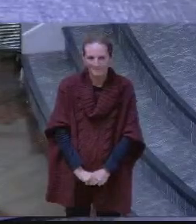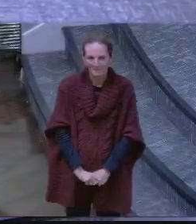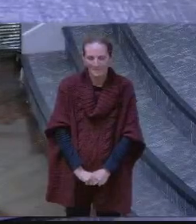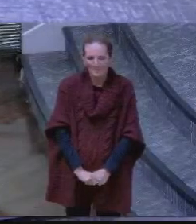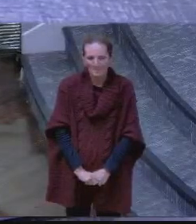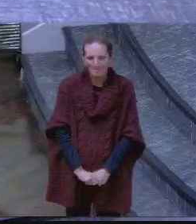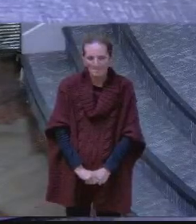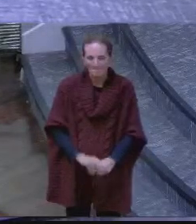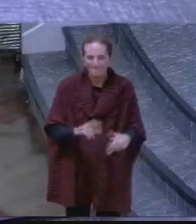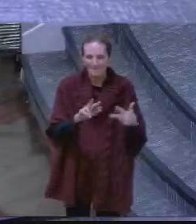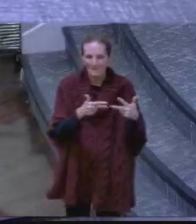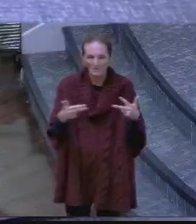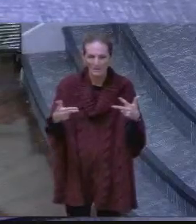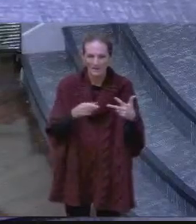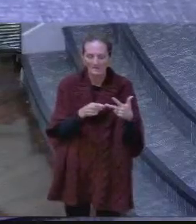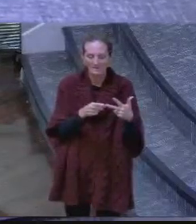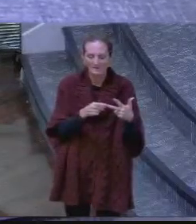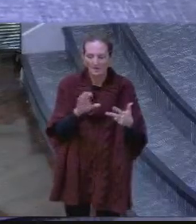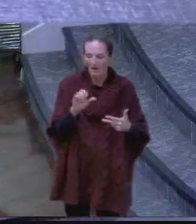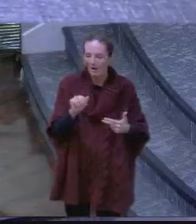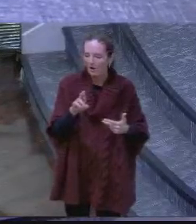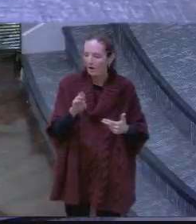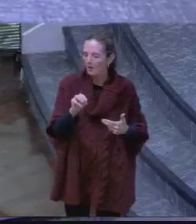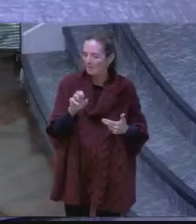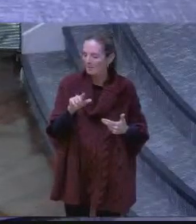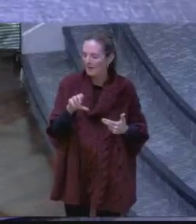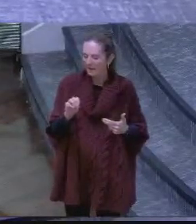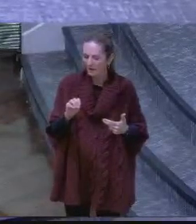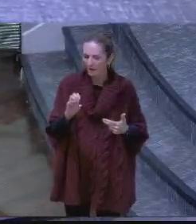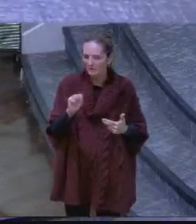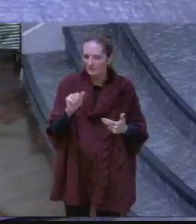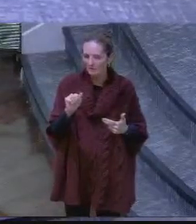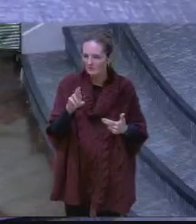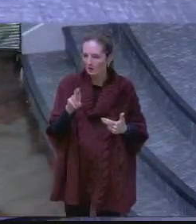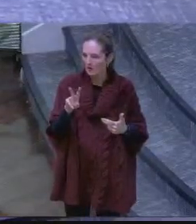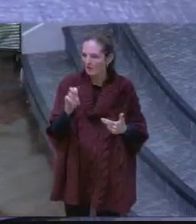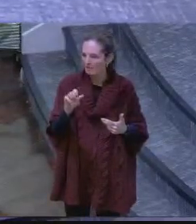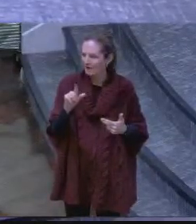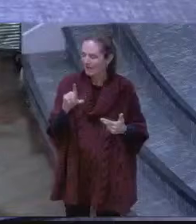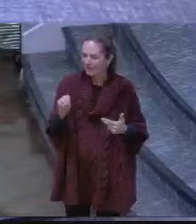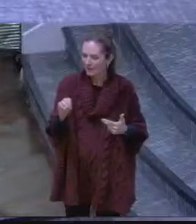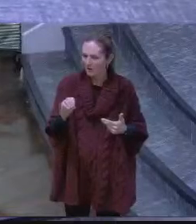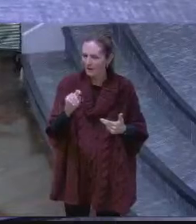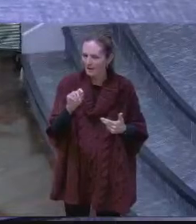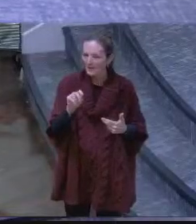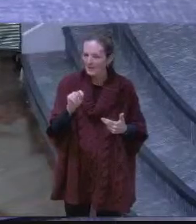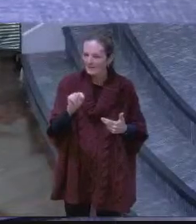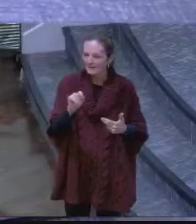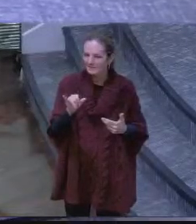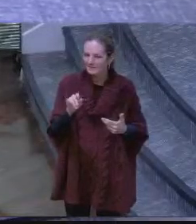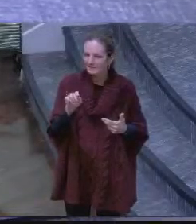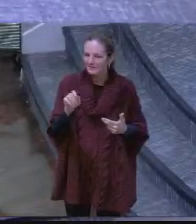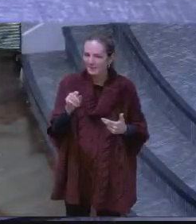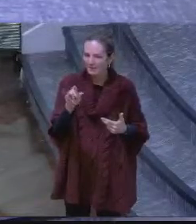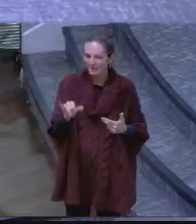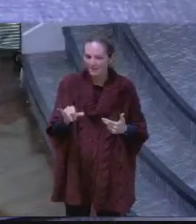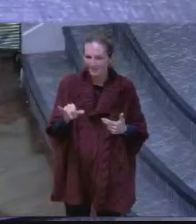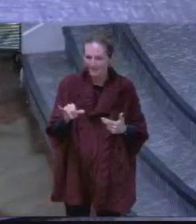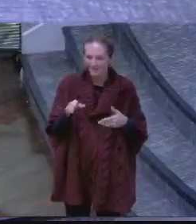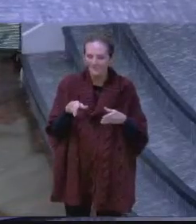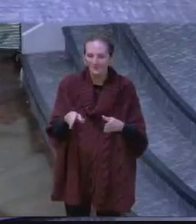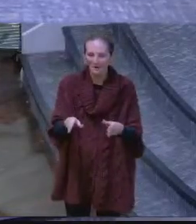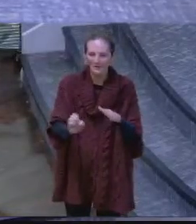In third place, Carmelo Seguero, 5th grade, Timothy Road Elementary School.